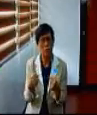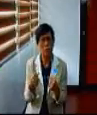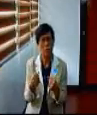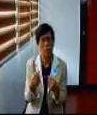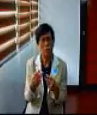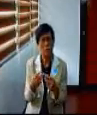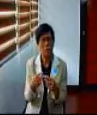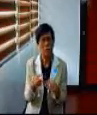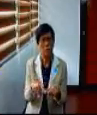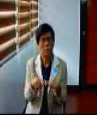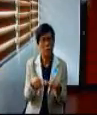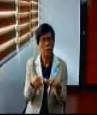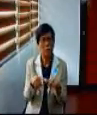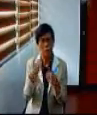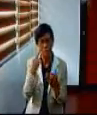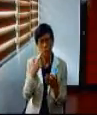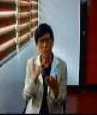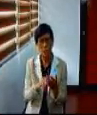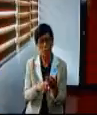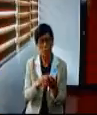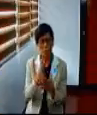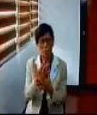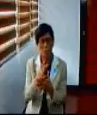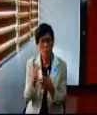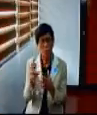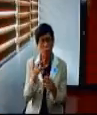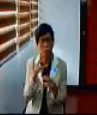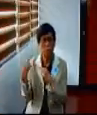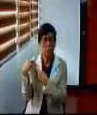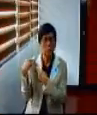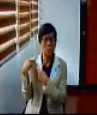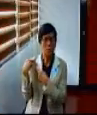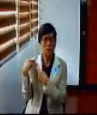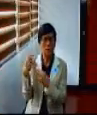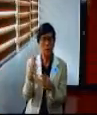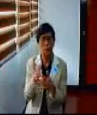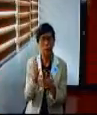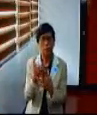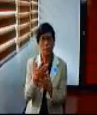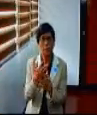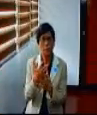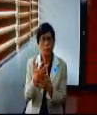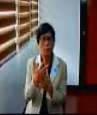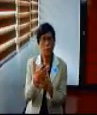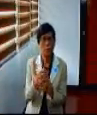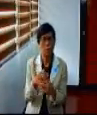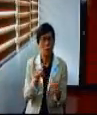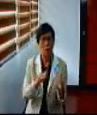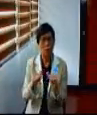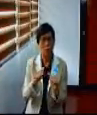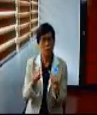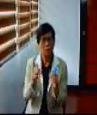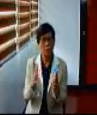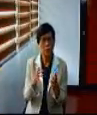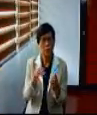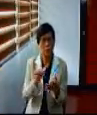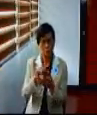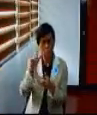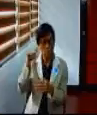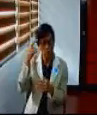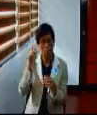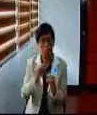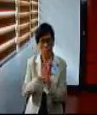in the recognition of the shared responsibility between actors, that government has a clear